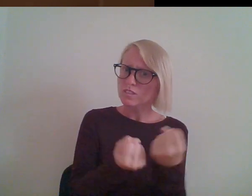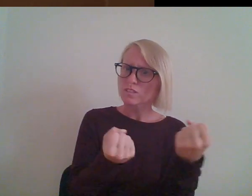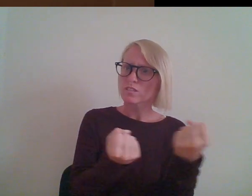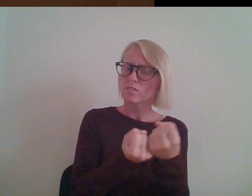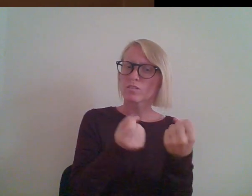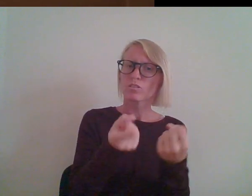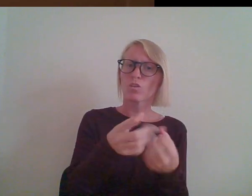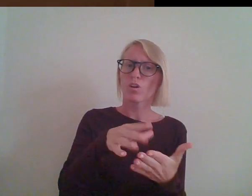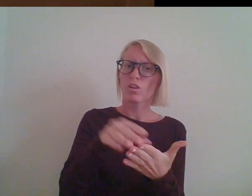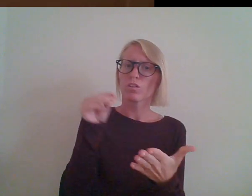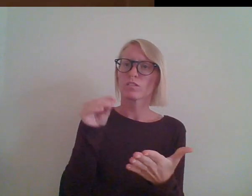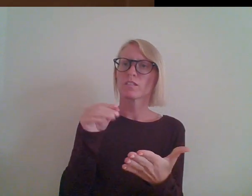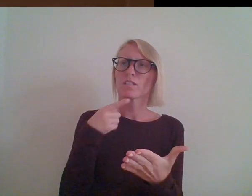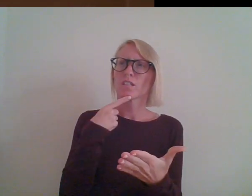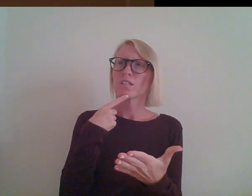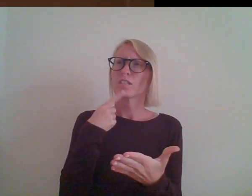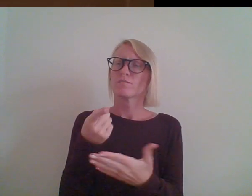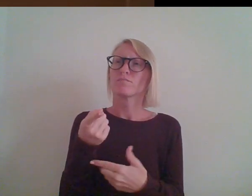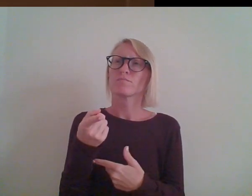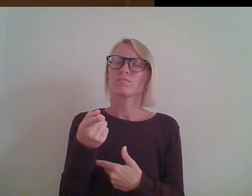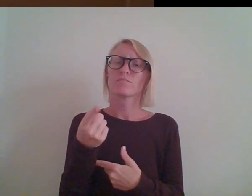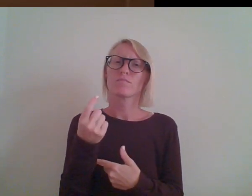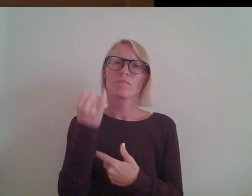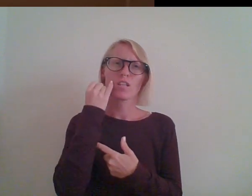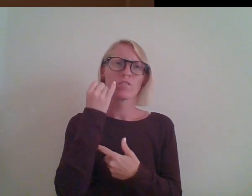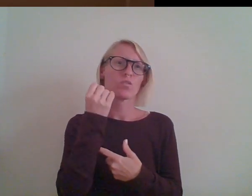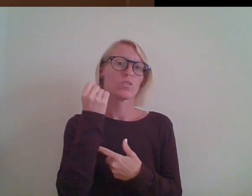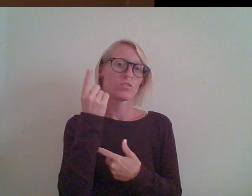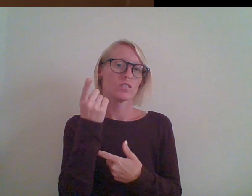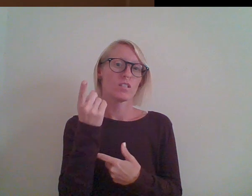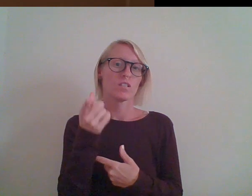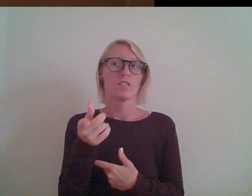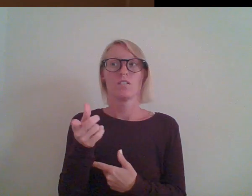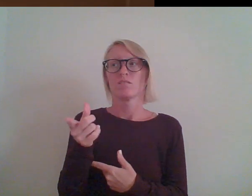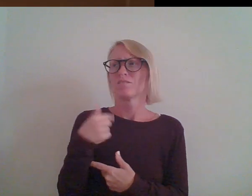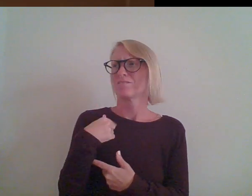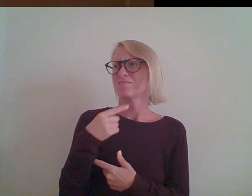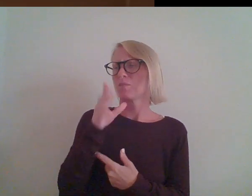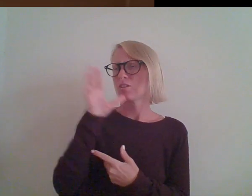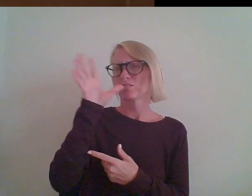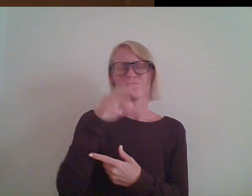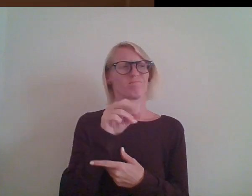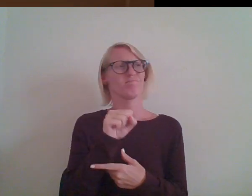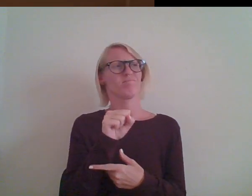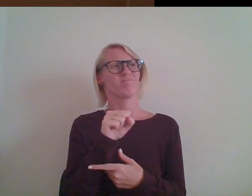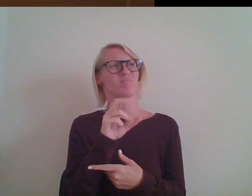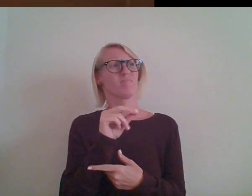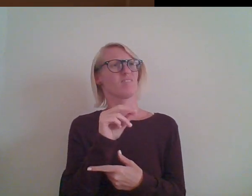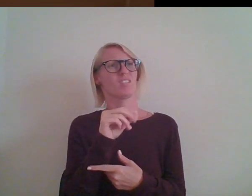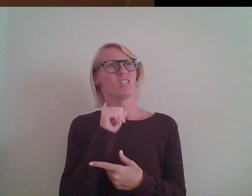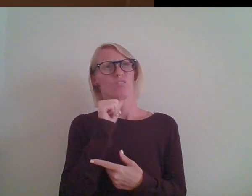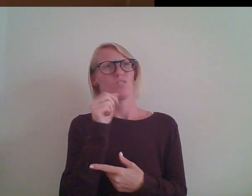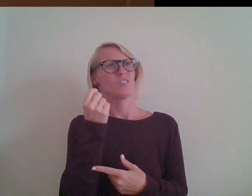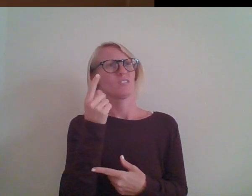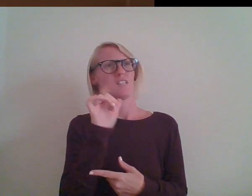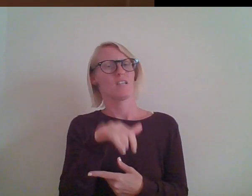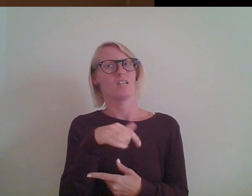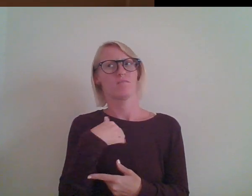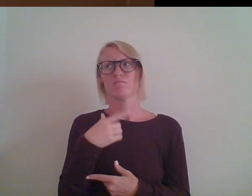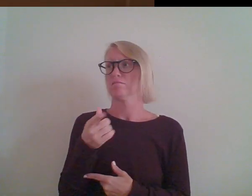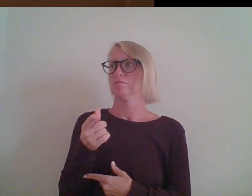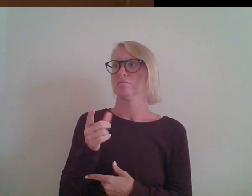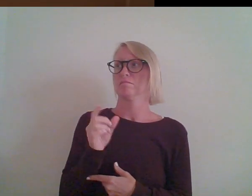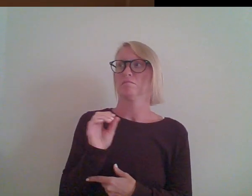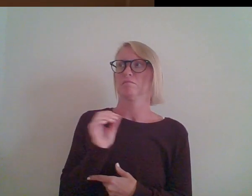it. Because if mom or dad says, well, I don't quite get that, and you go, I don't understand it either, then very quickly you have to go back